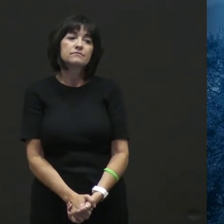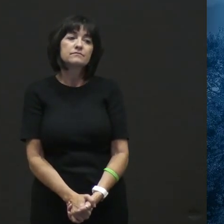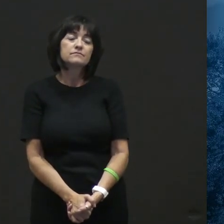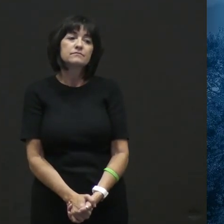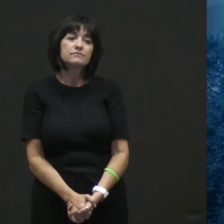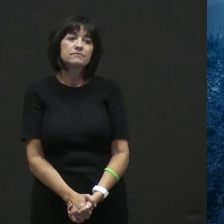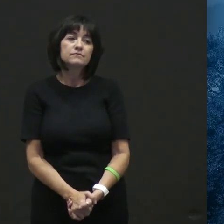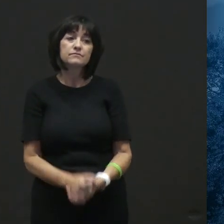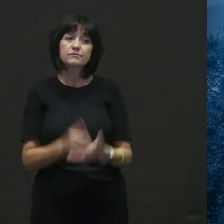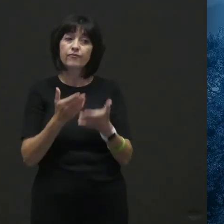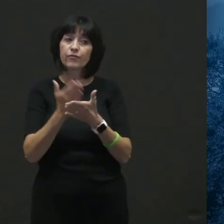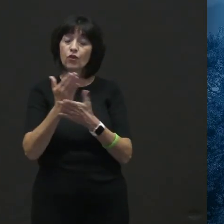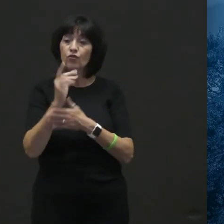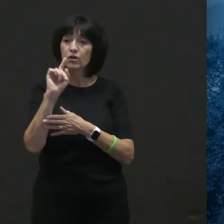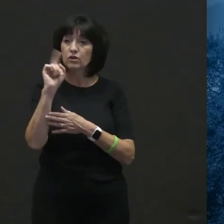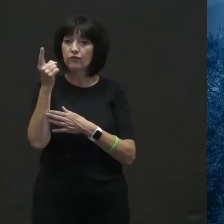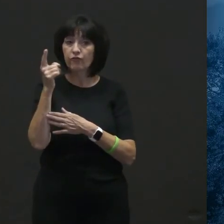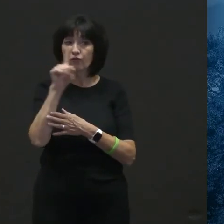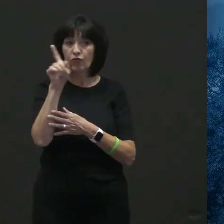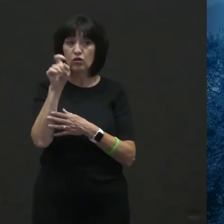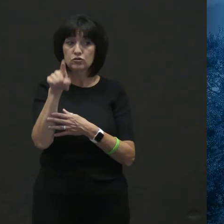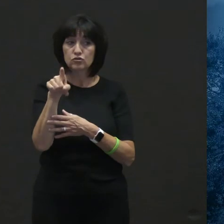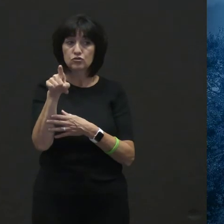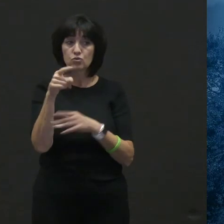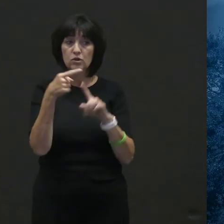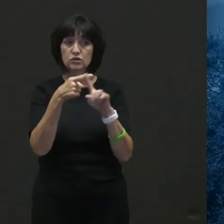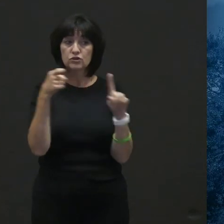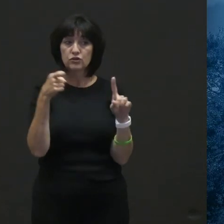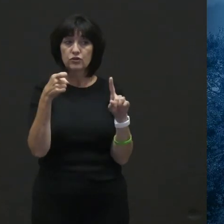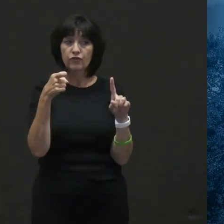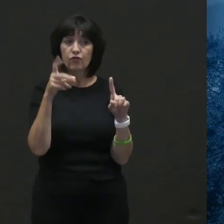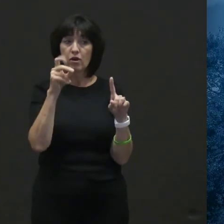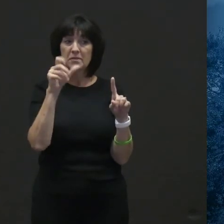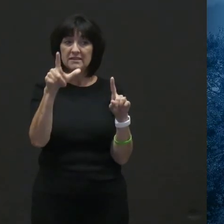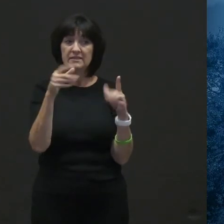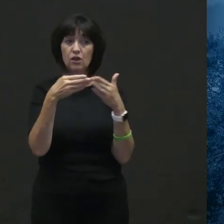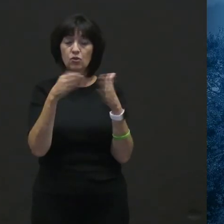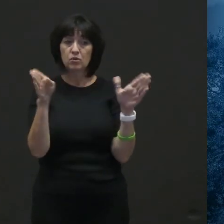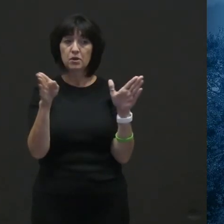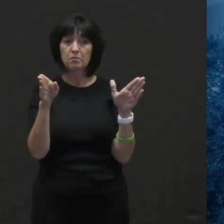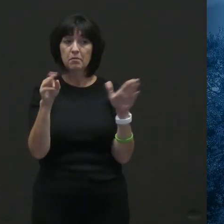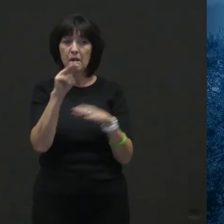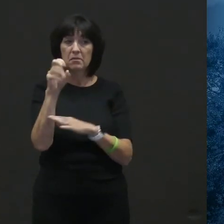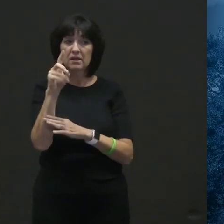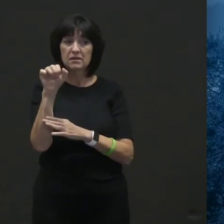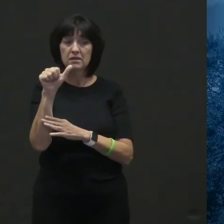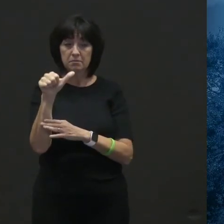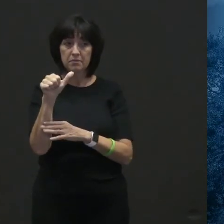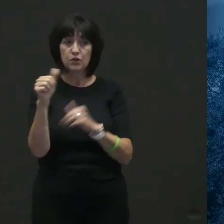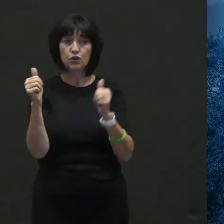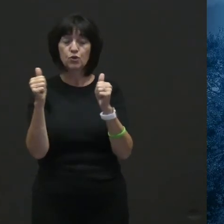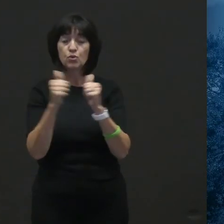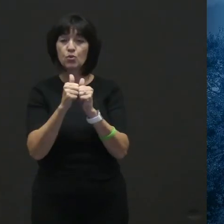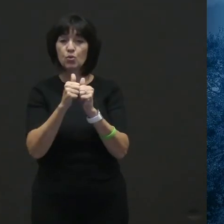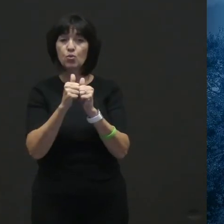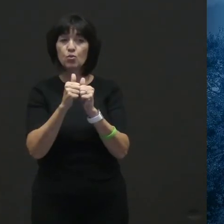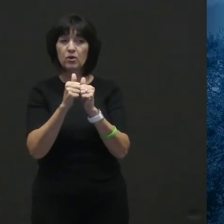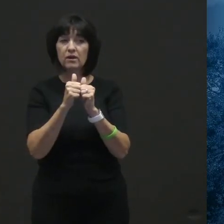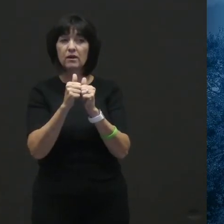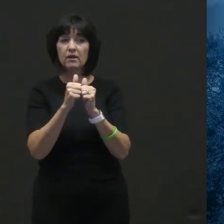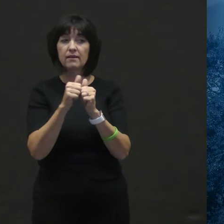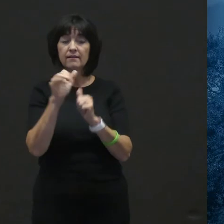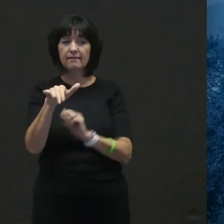All right, first question is from Nick Ciolino at Delaware Public Media. With coronavirus metrics remaining largely flat for some weeks,